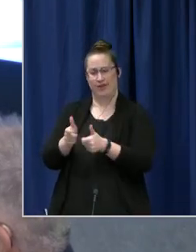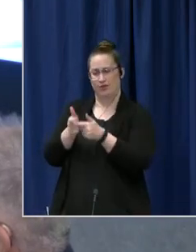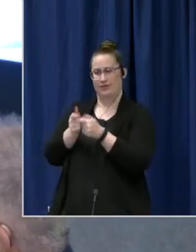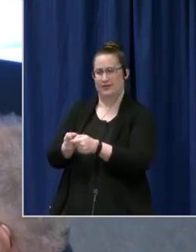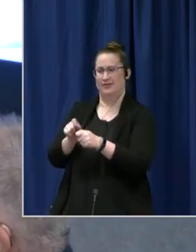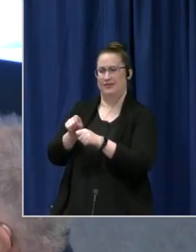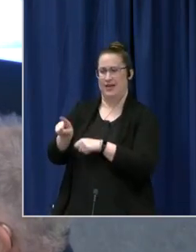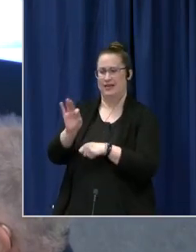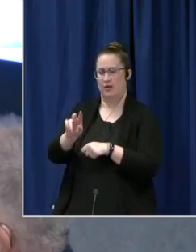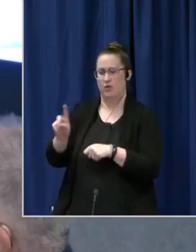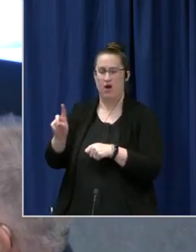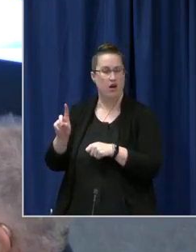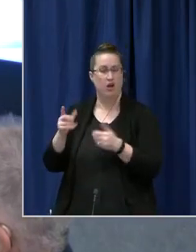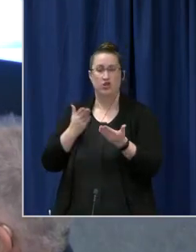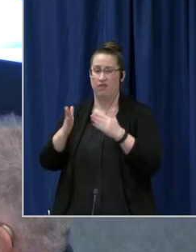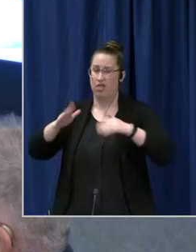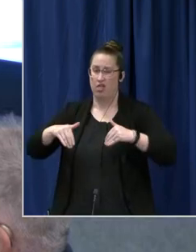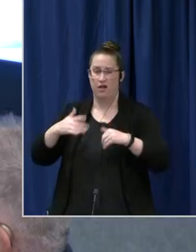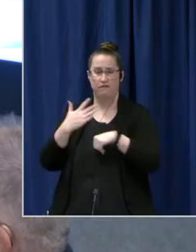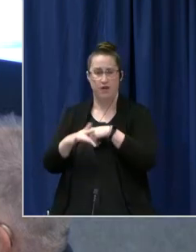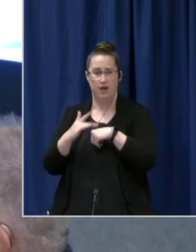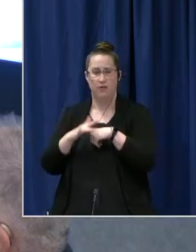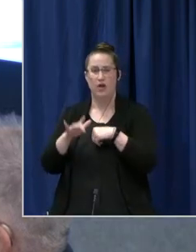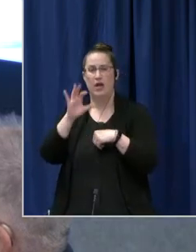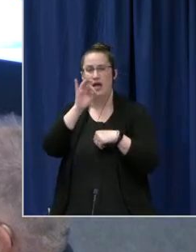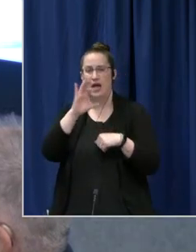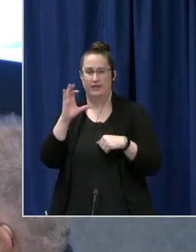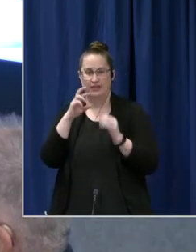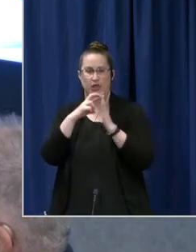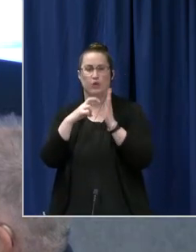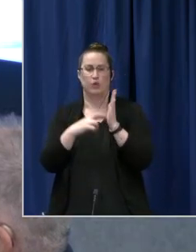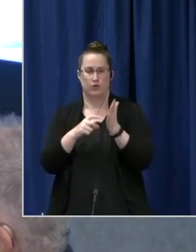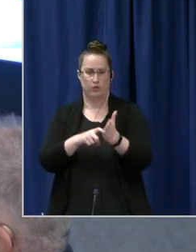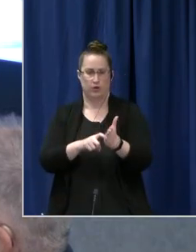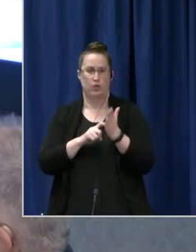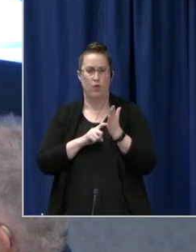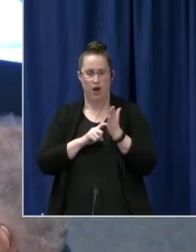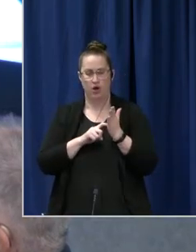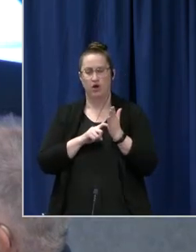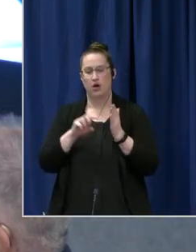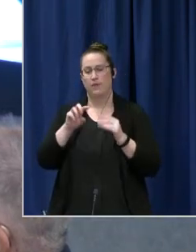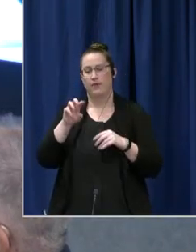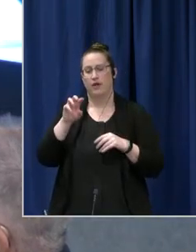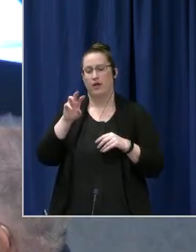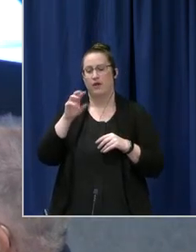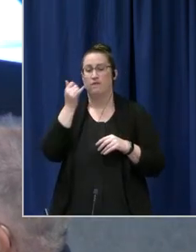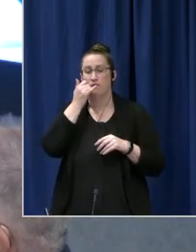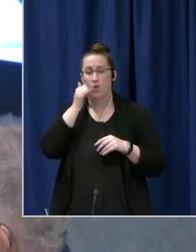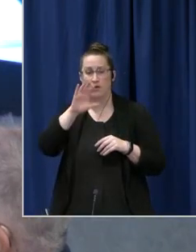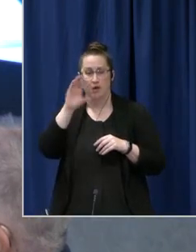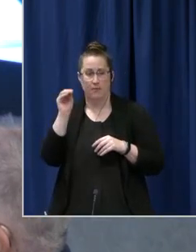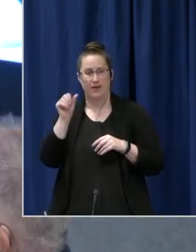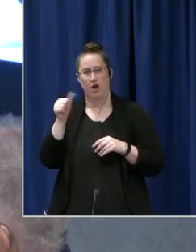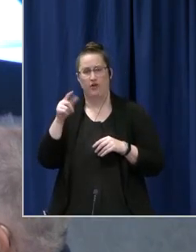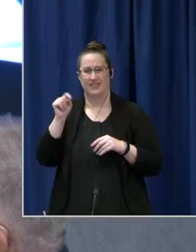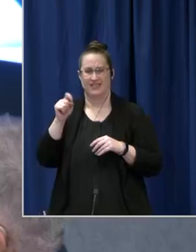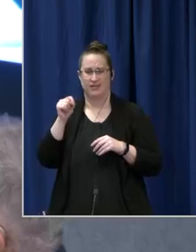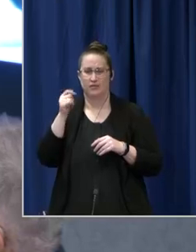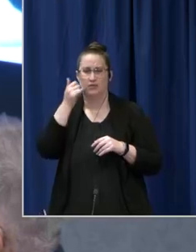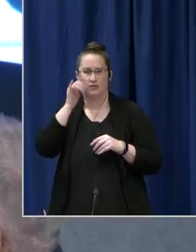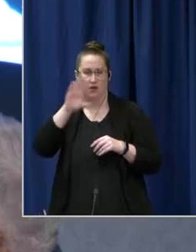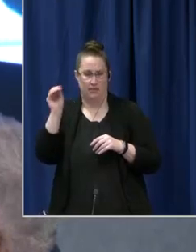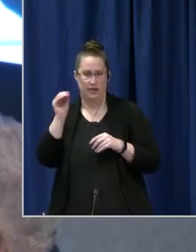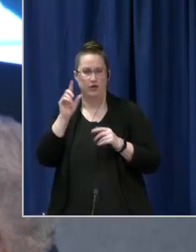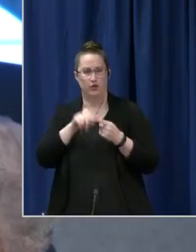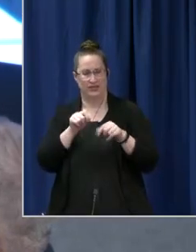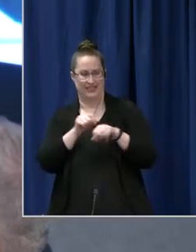911 where the service is not yet available, the FCC rules do require wireless providers and other text messaging providers to send